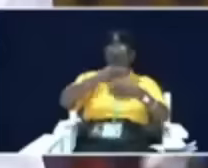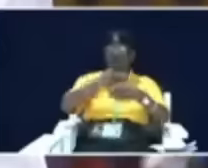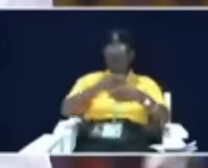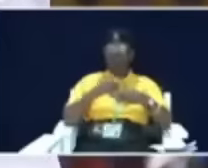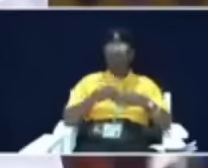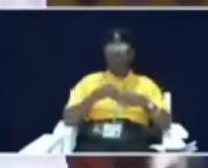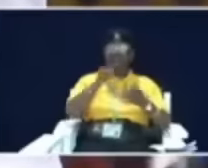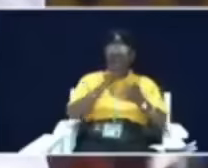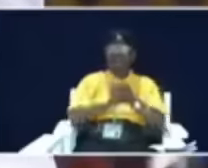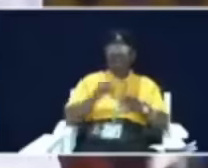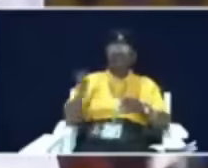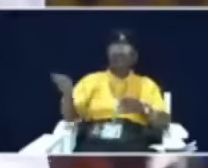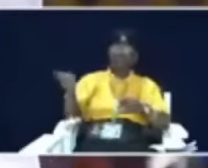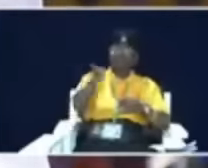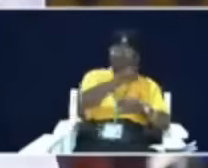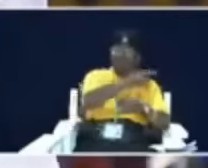that you